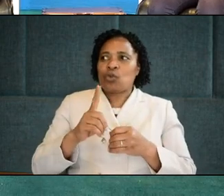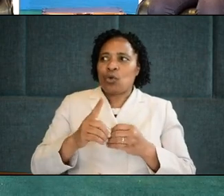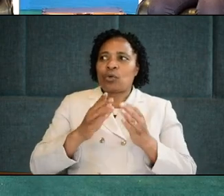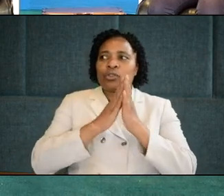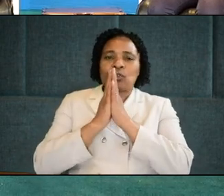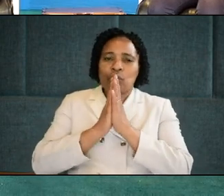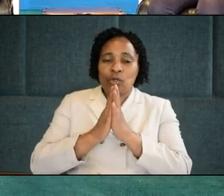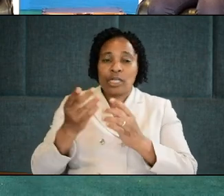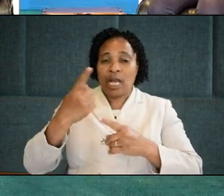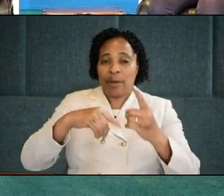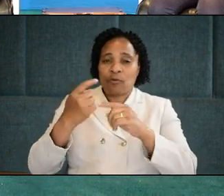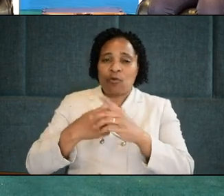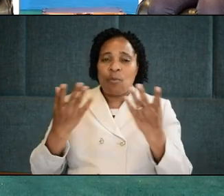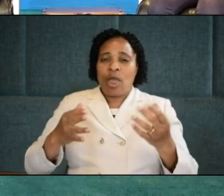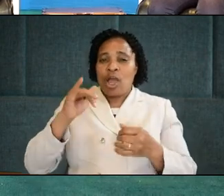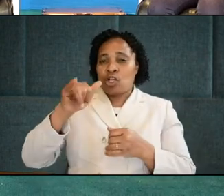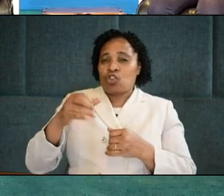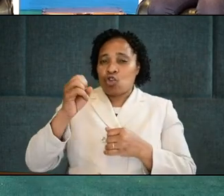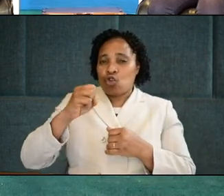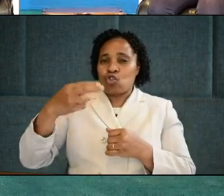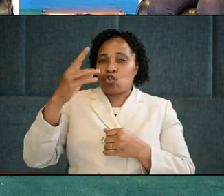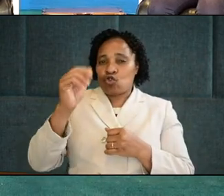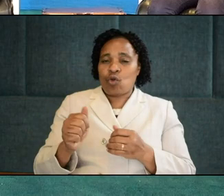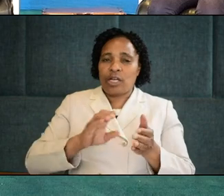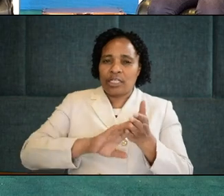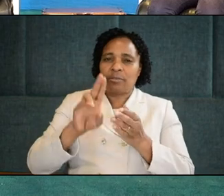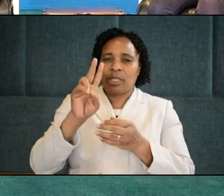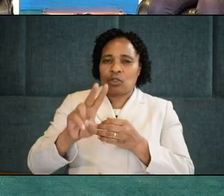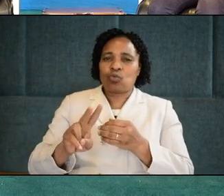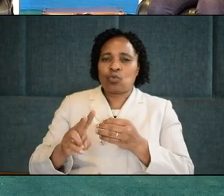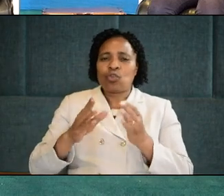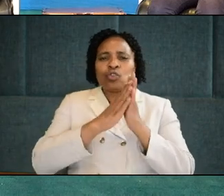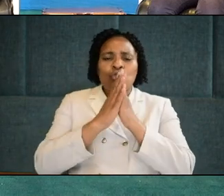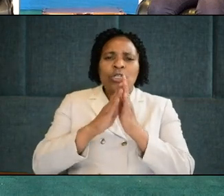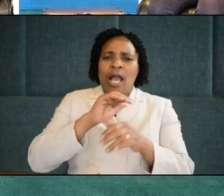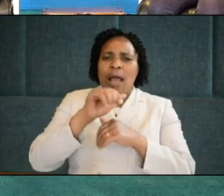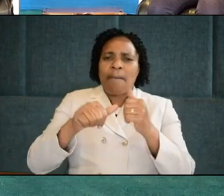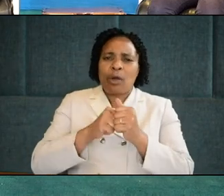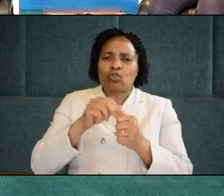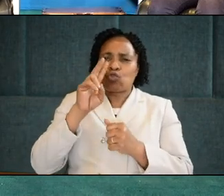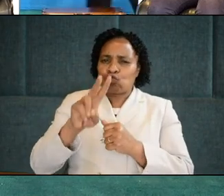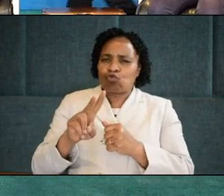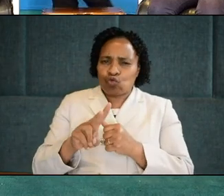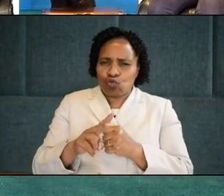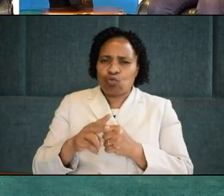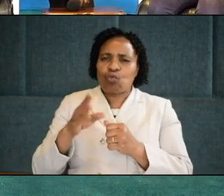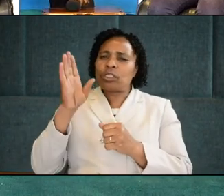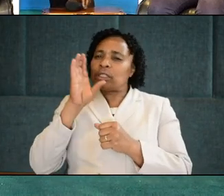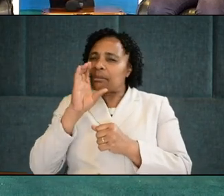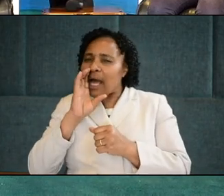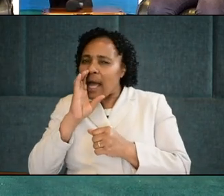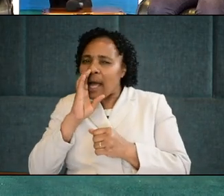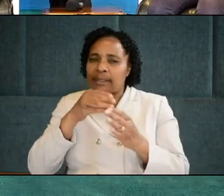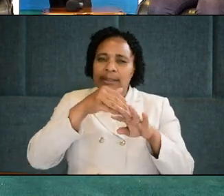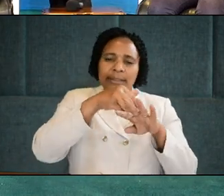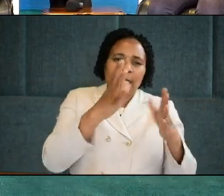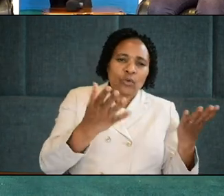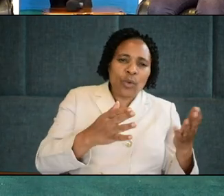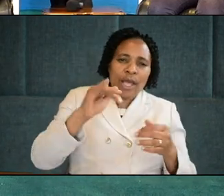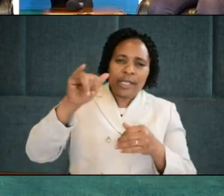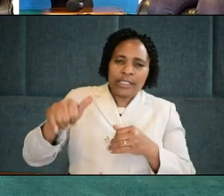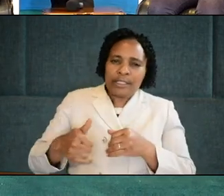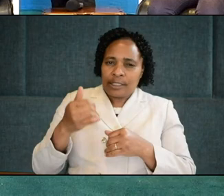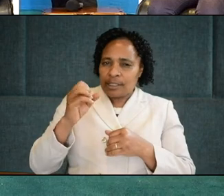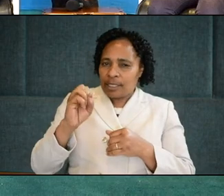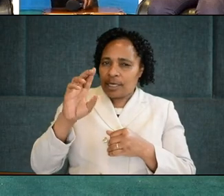story comes from Joshua chapter 2, and it's a story about two spies sent into Jericho to see how the